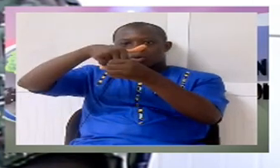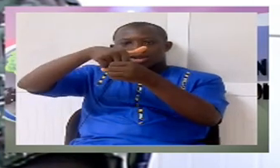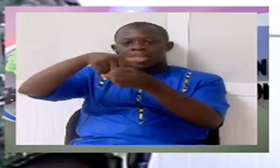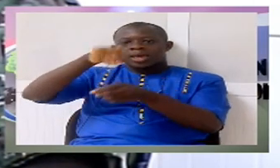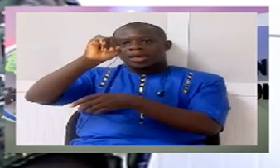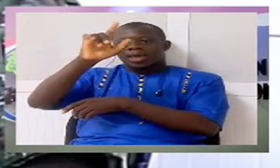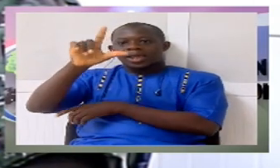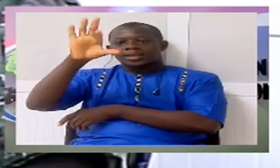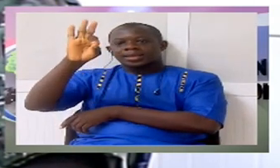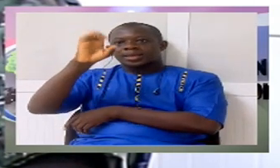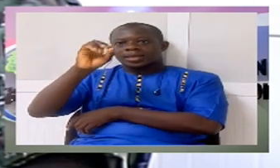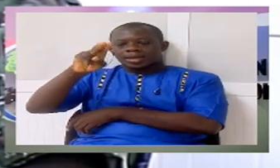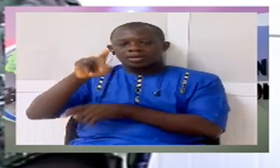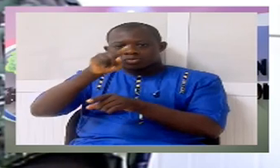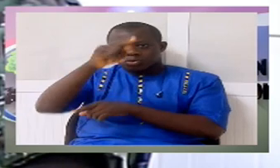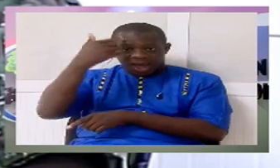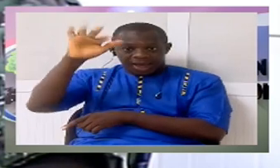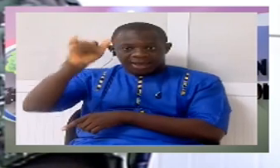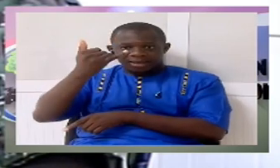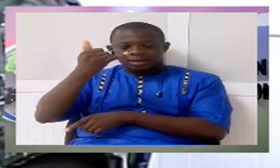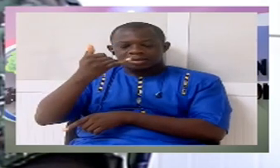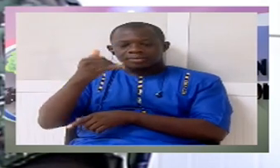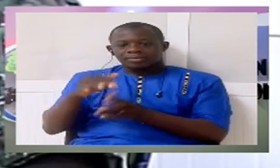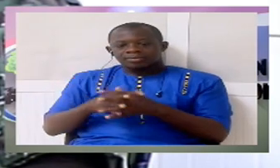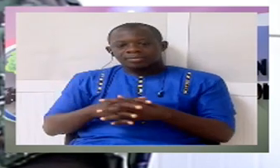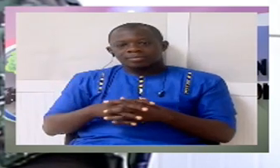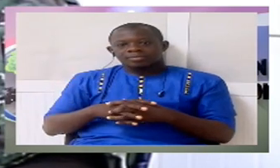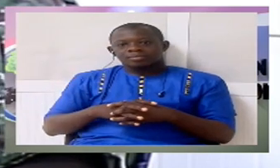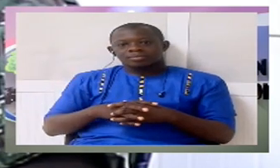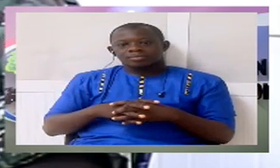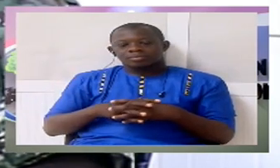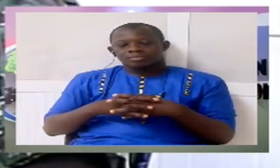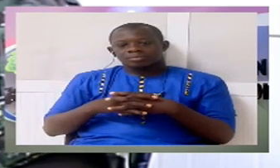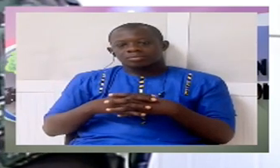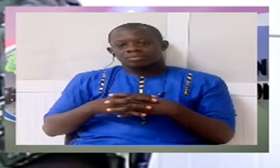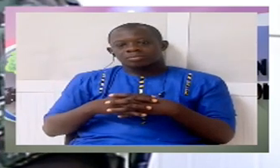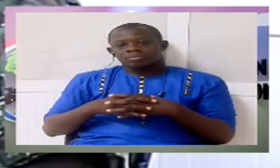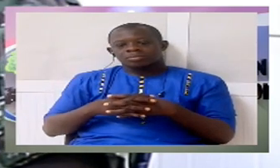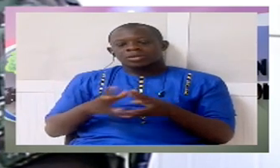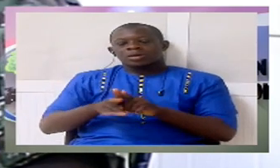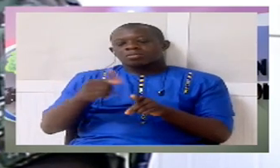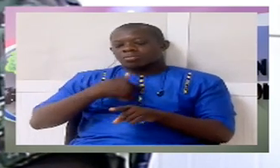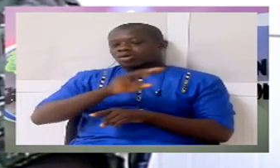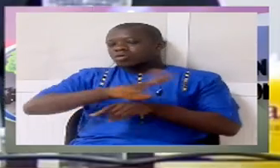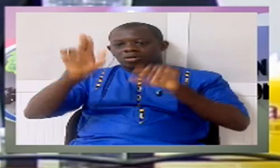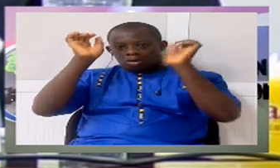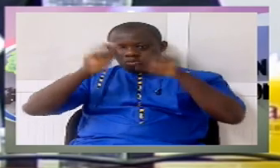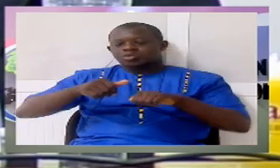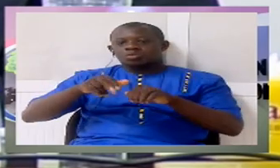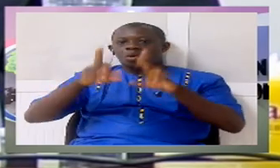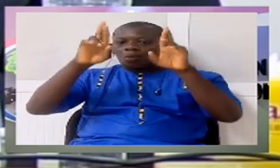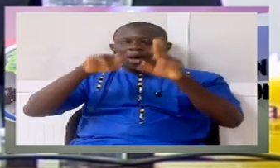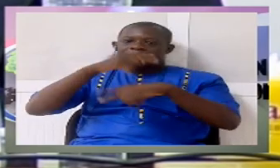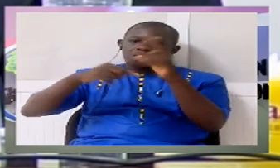Elton. You agree? And nga ci lu. Nga man lifu mako du ko mëna estimate. Well, cannot